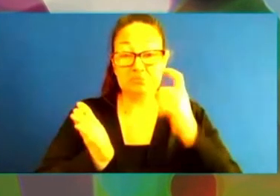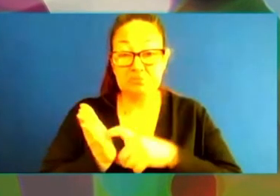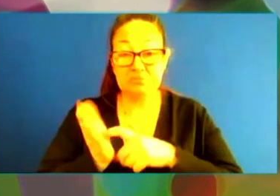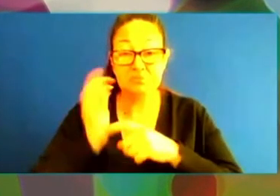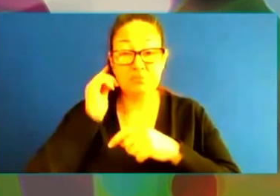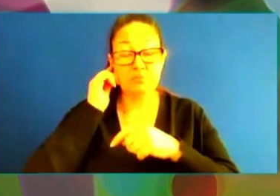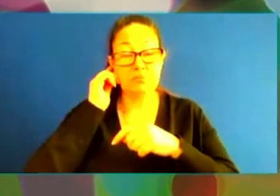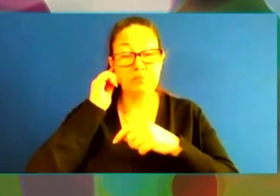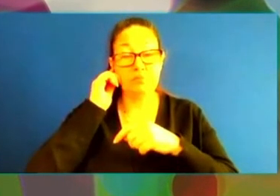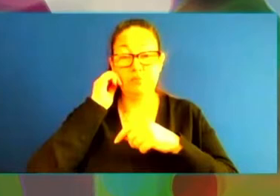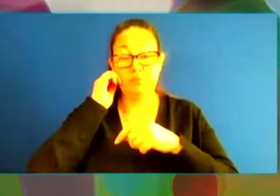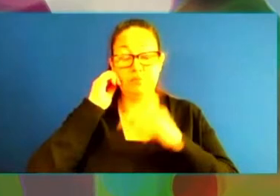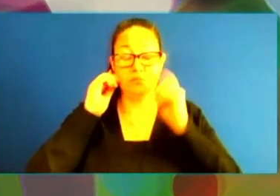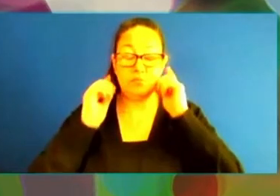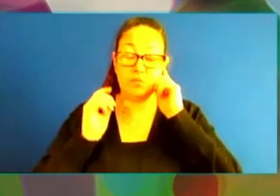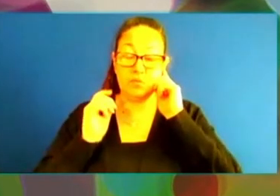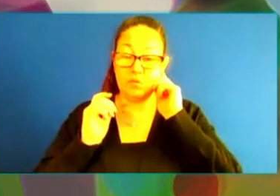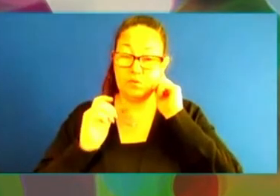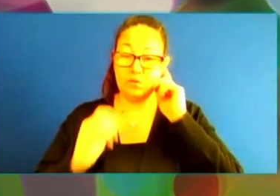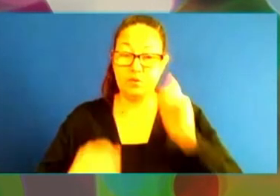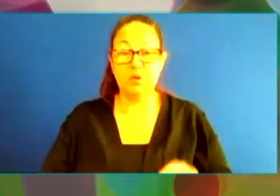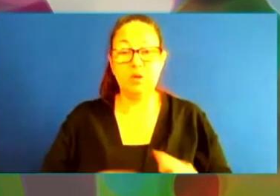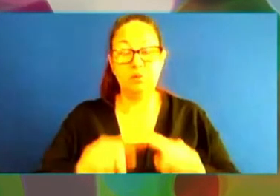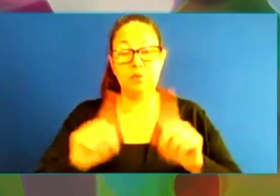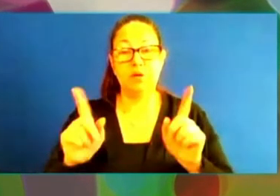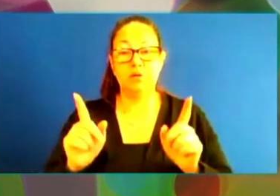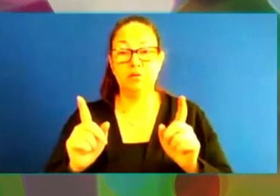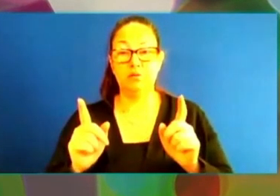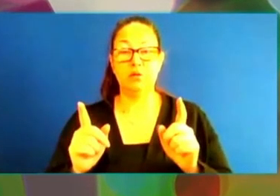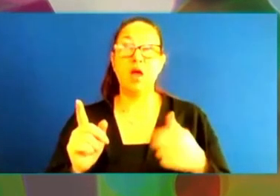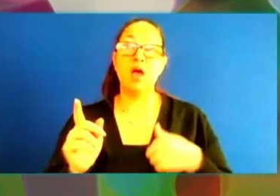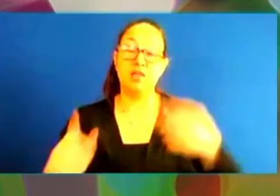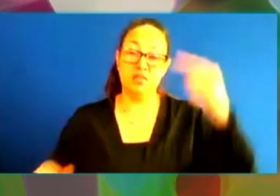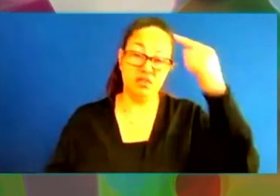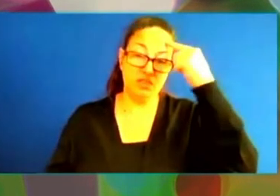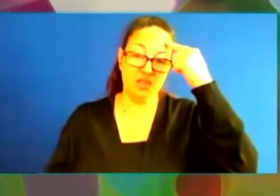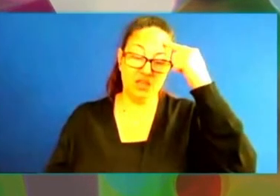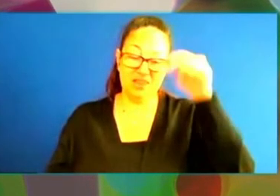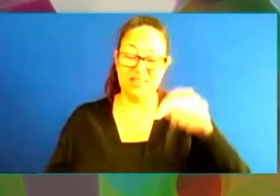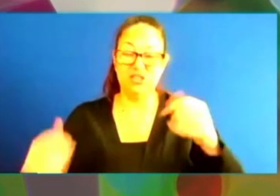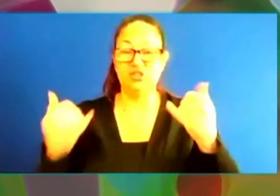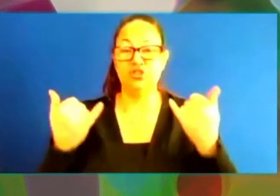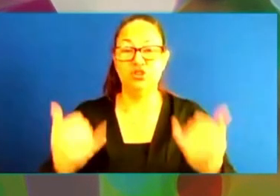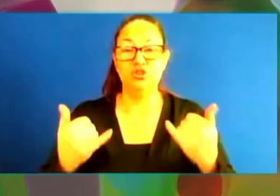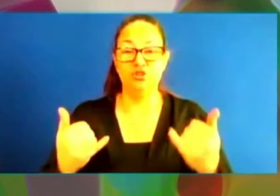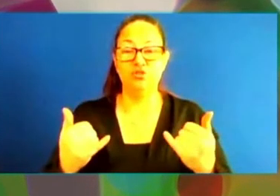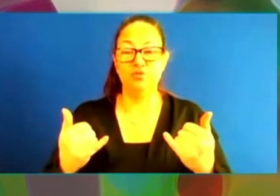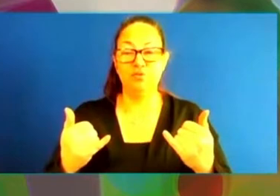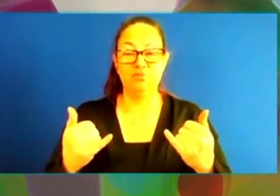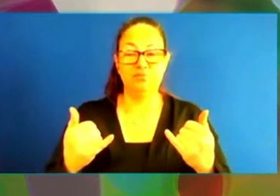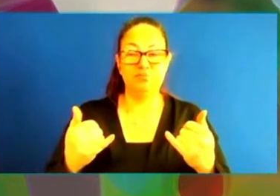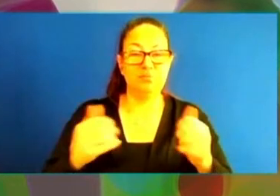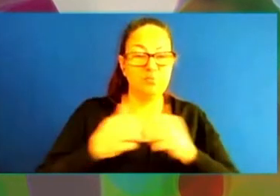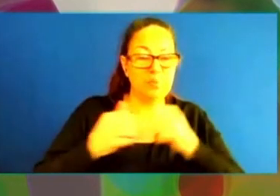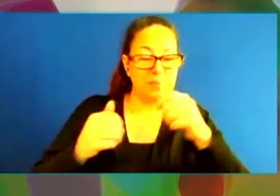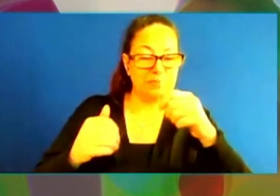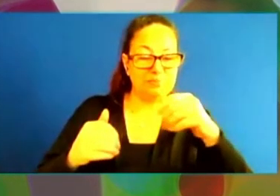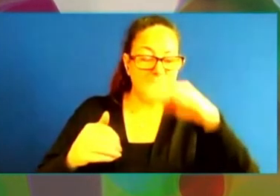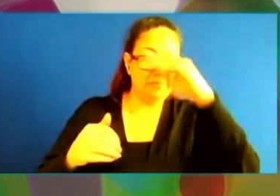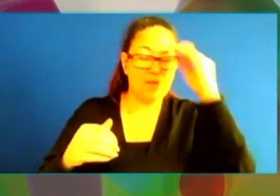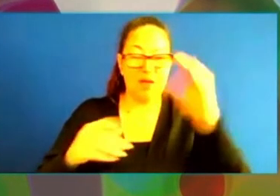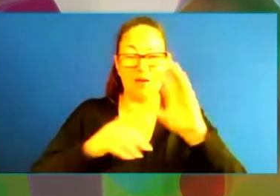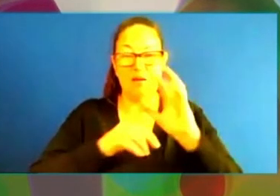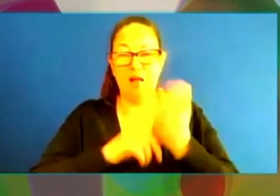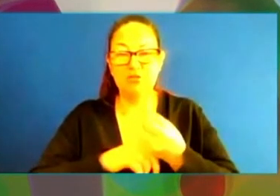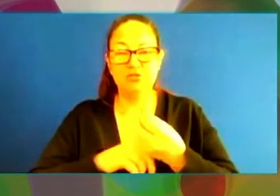culture, maybe because they understand what's going on. But I think that this current iteration of like Black speculative culture, which, you know, me and